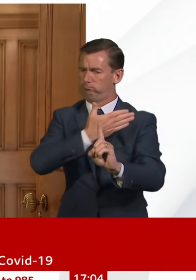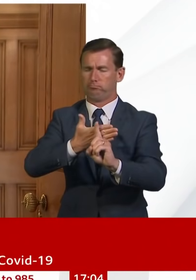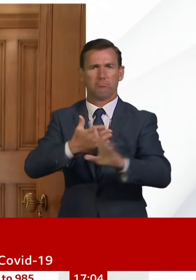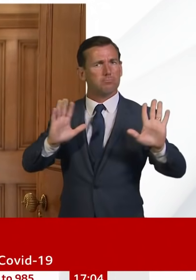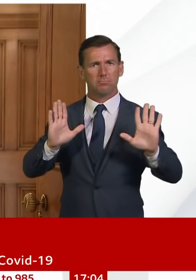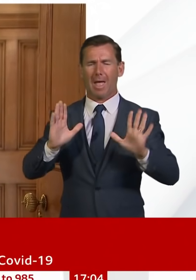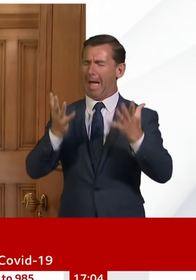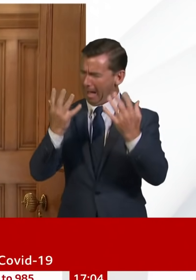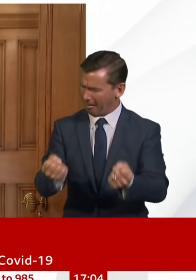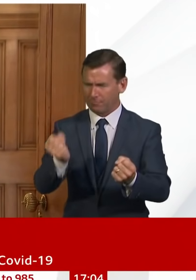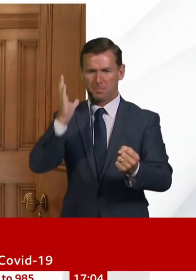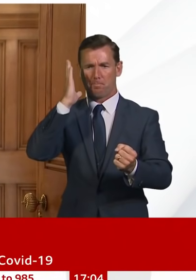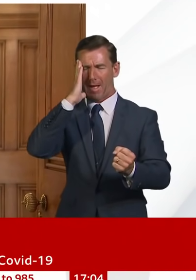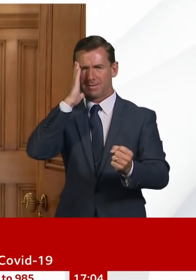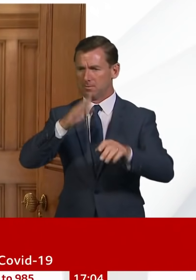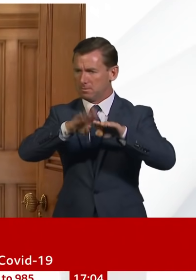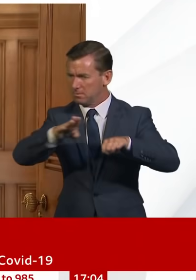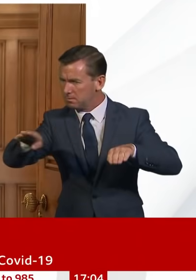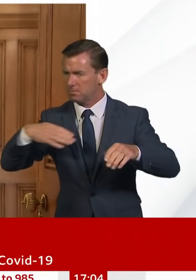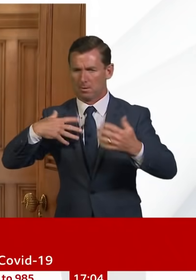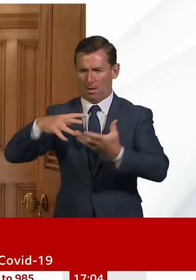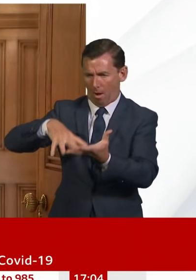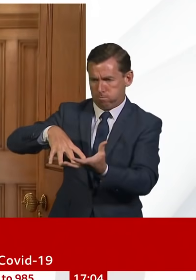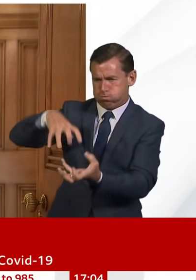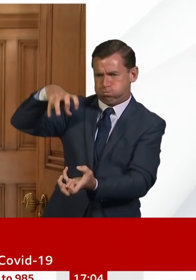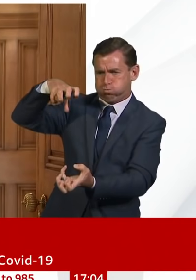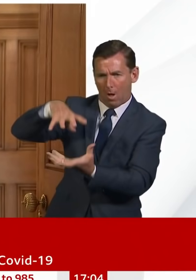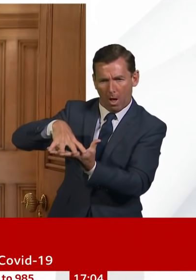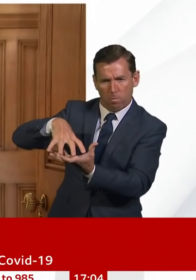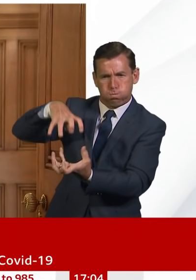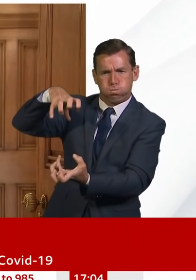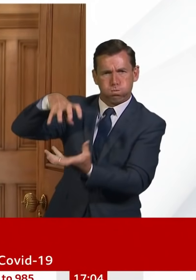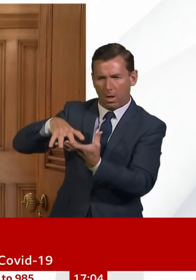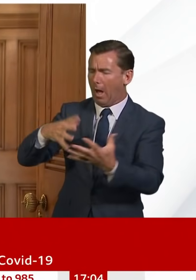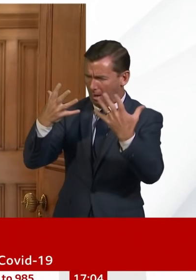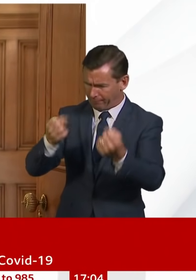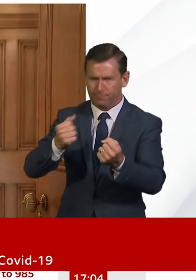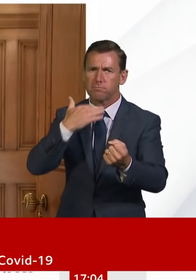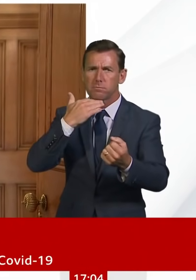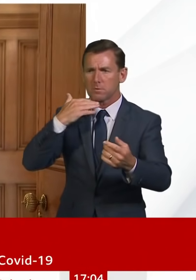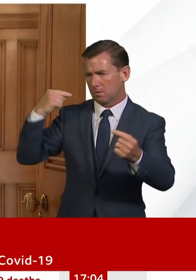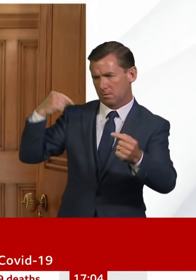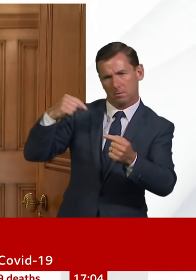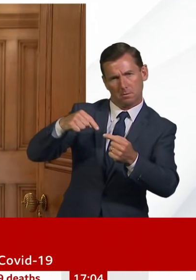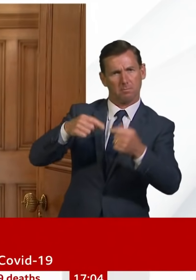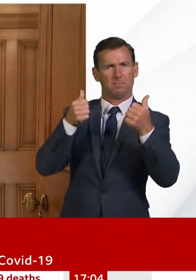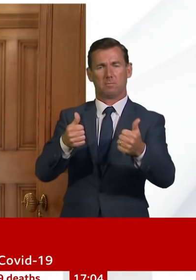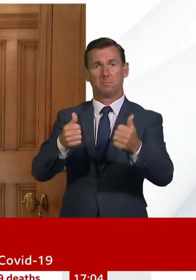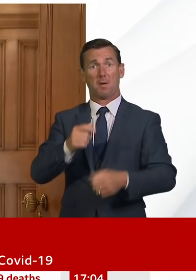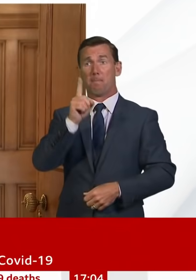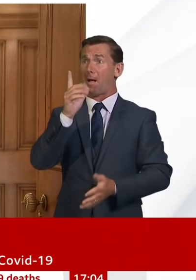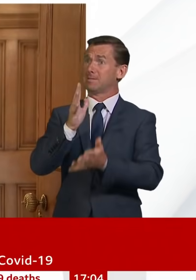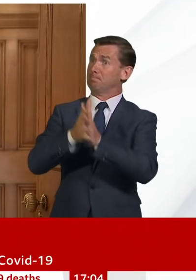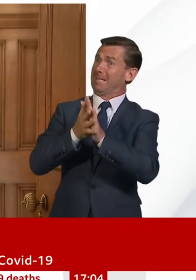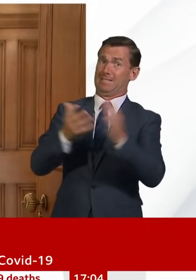beds or ventilators to treat them. But there is much further to go. On the